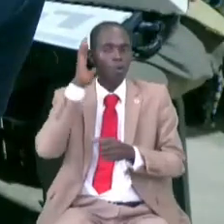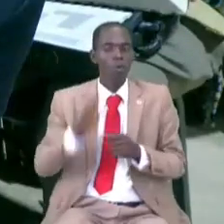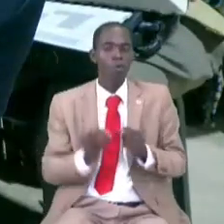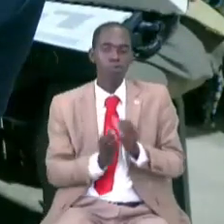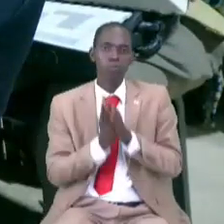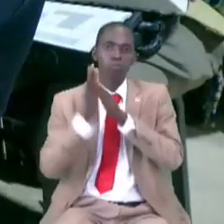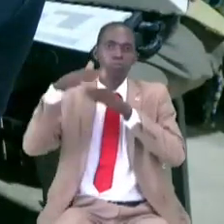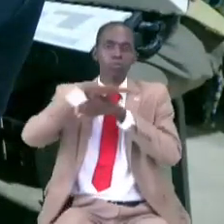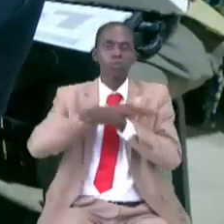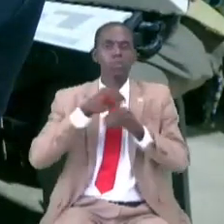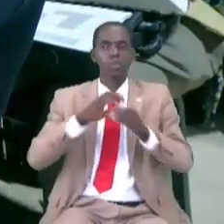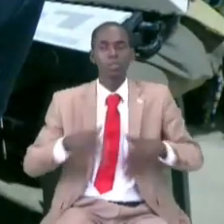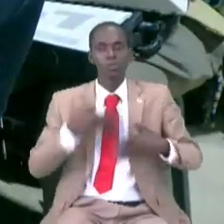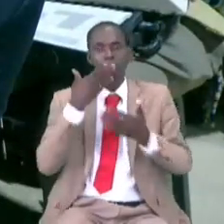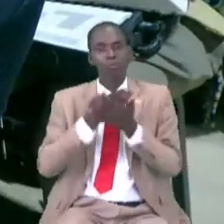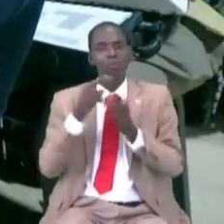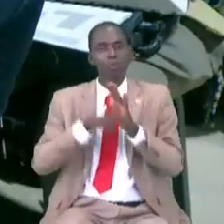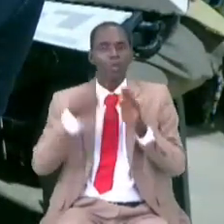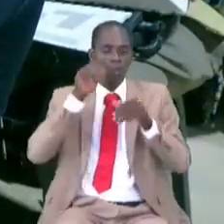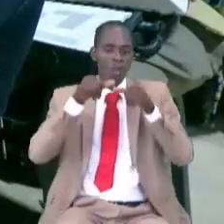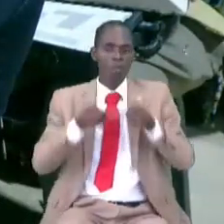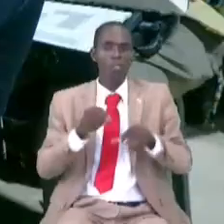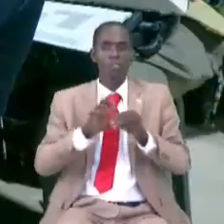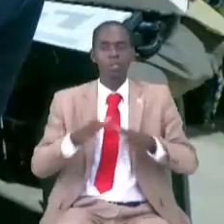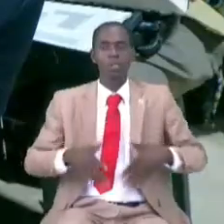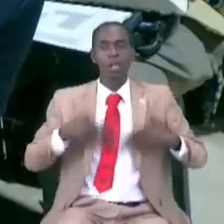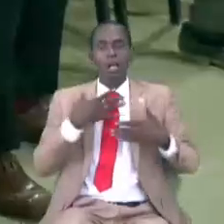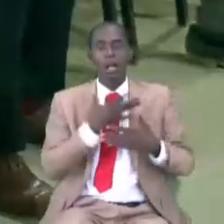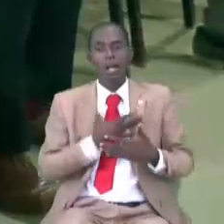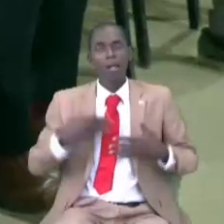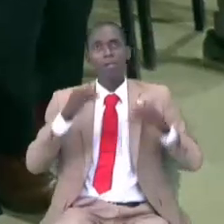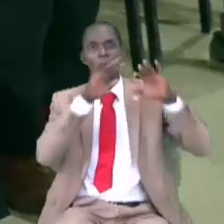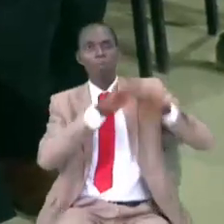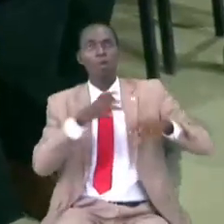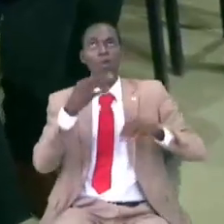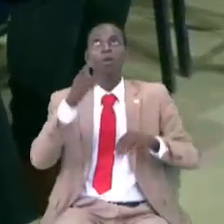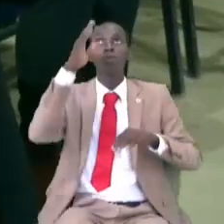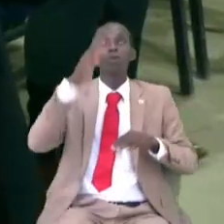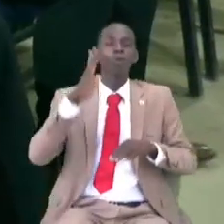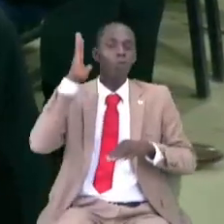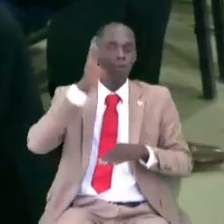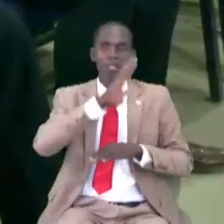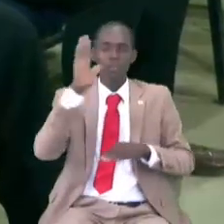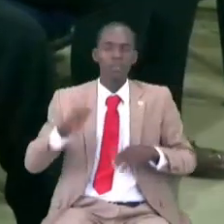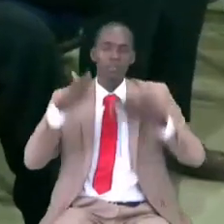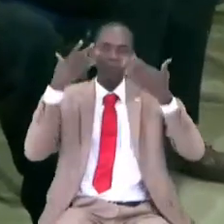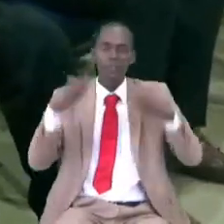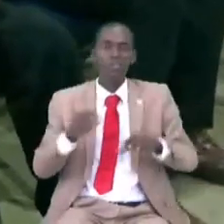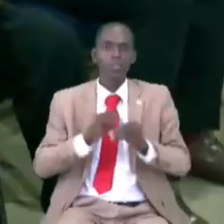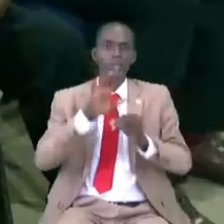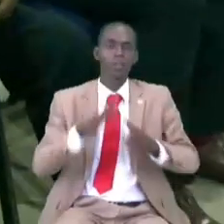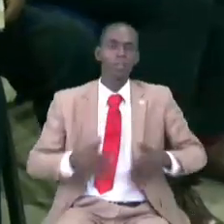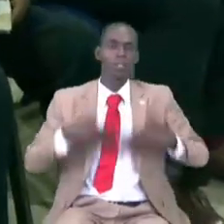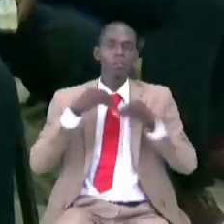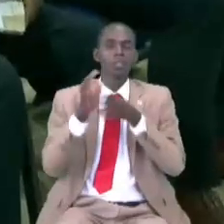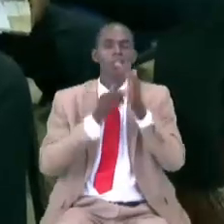be inexhaustible in your life in Jesus' name. Let's look at number three there. Number